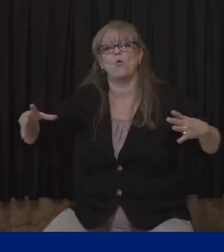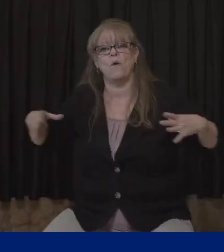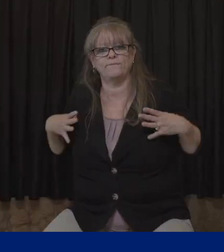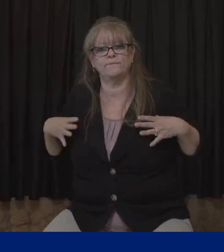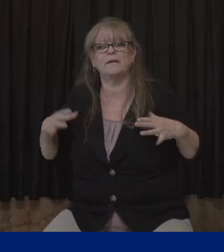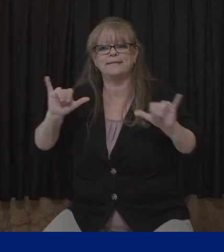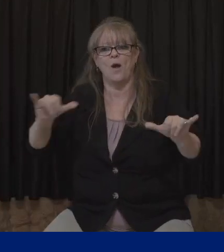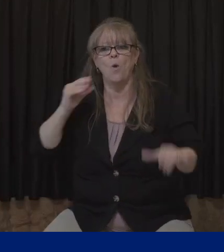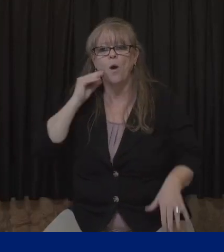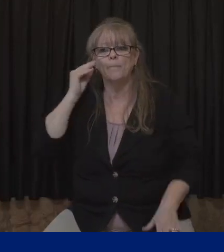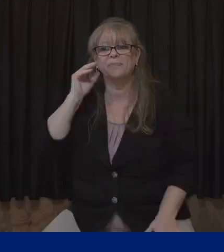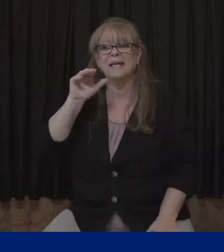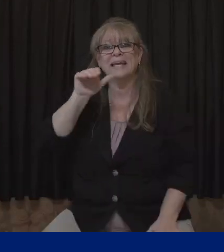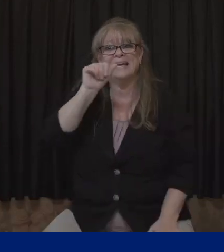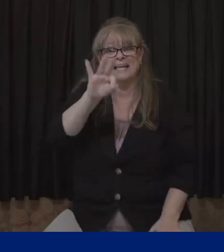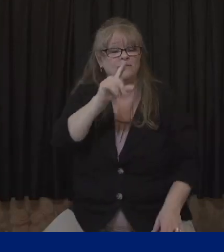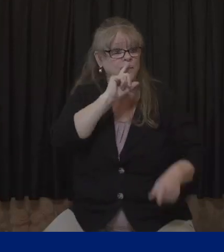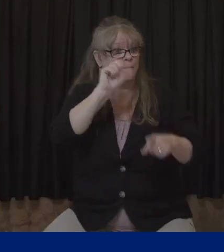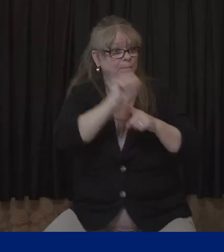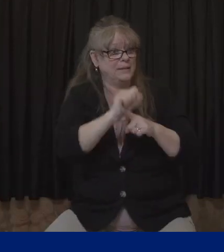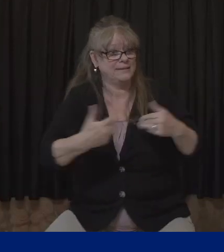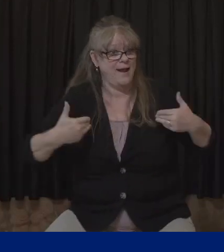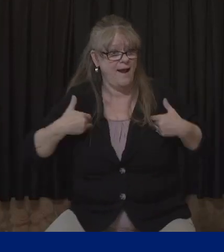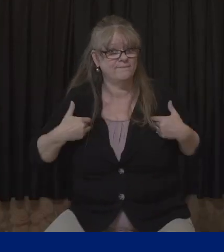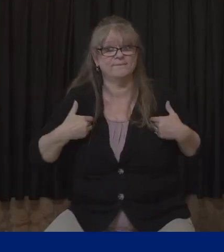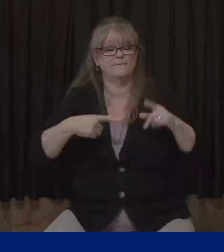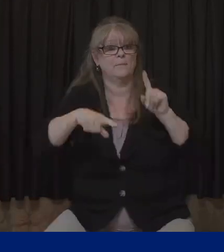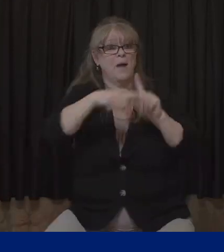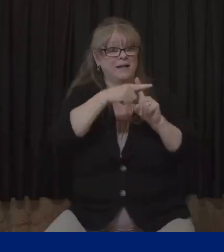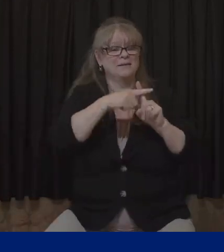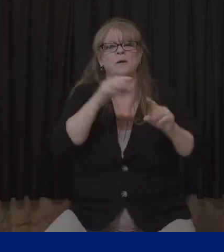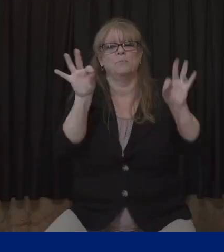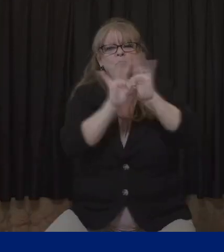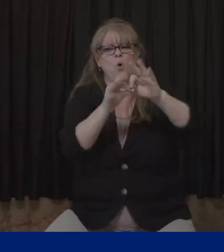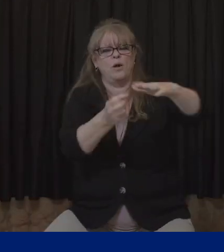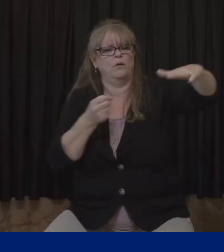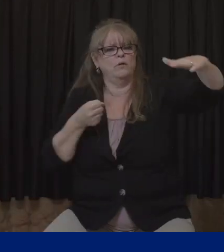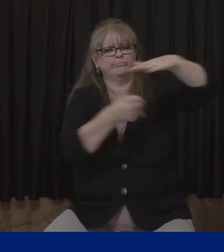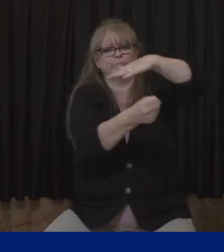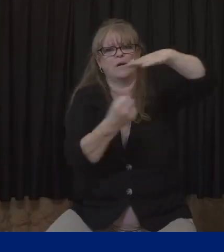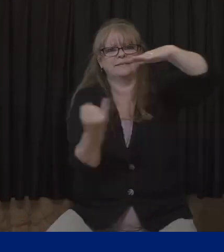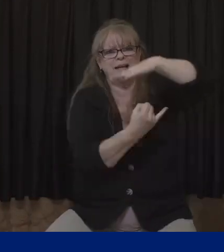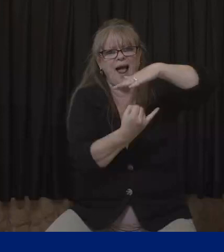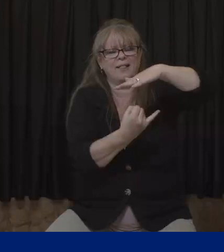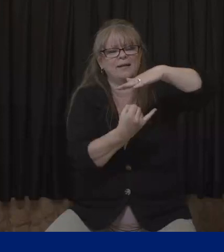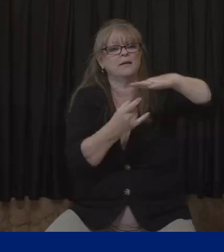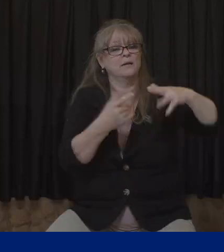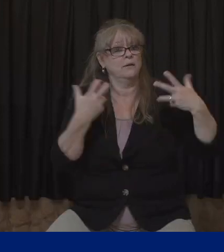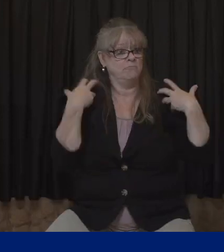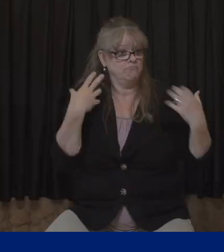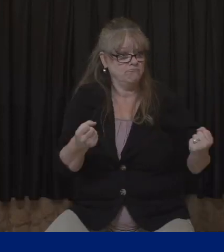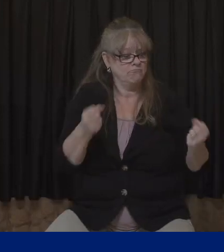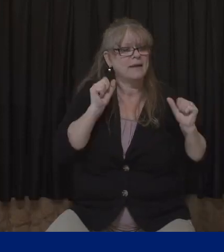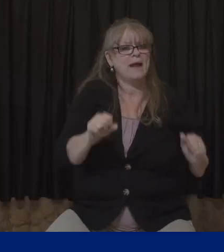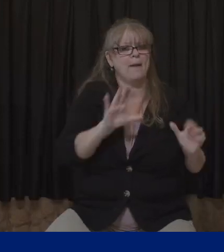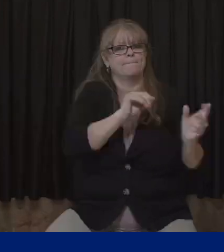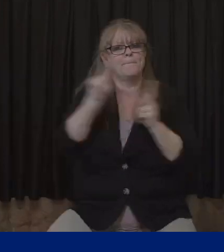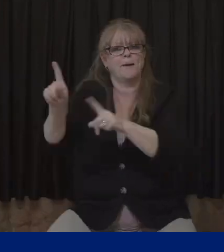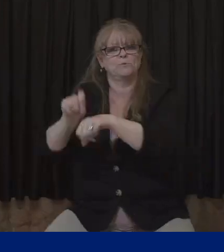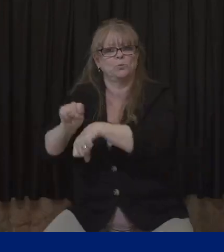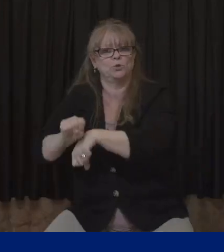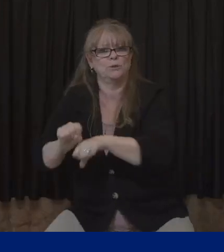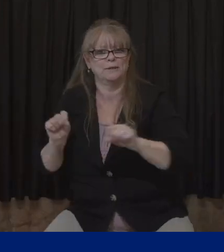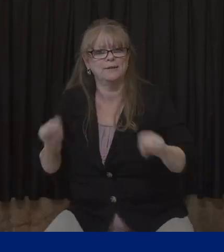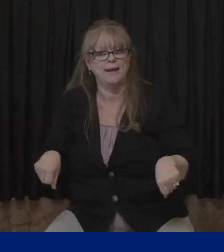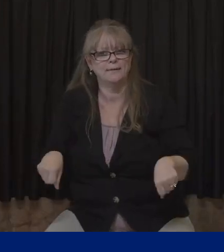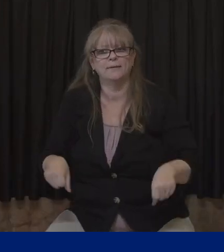do the tracing. But that's very important as well, that anybody who's sick not be allowed to work. That's a responsibility both of the employer and